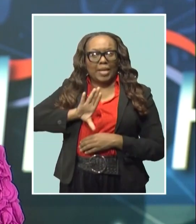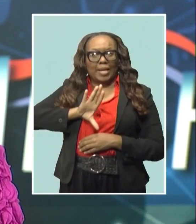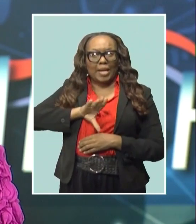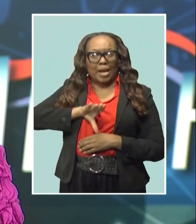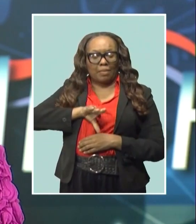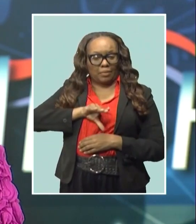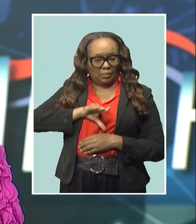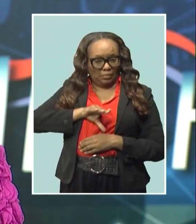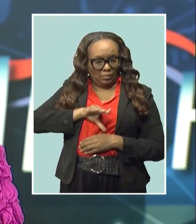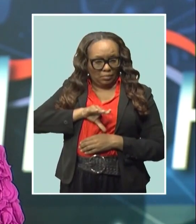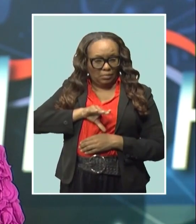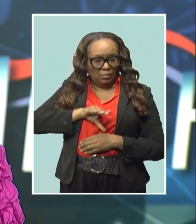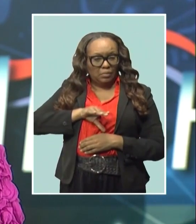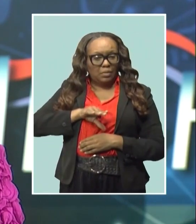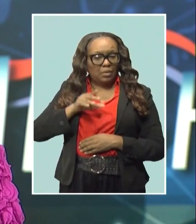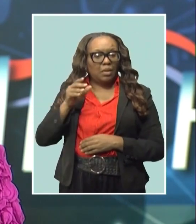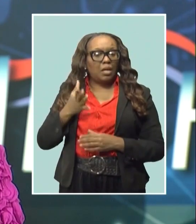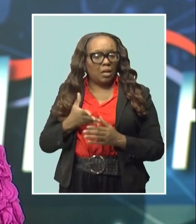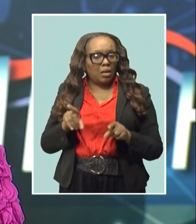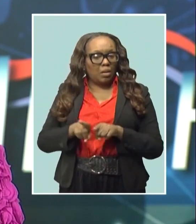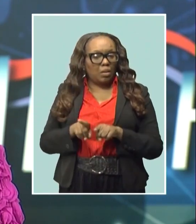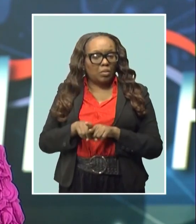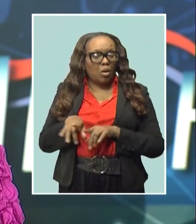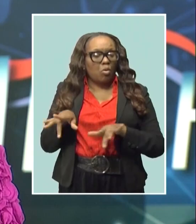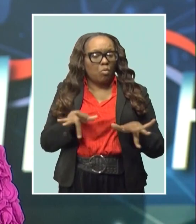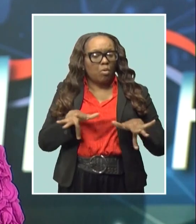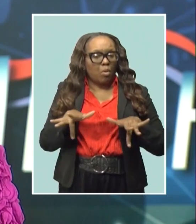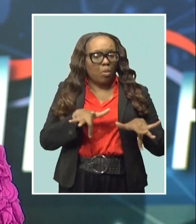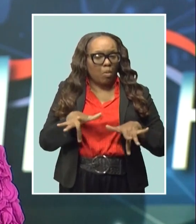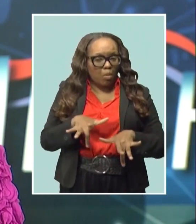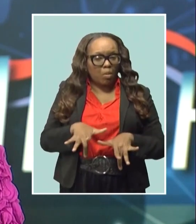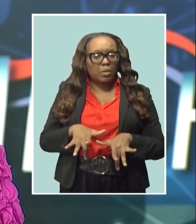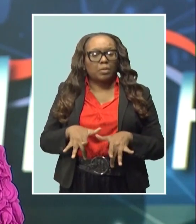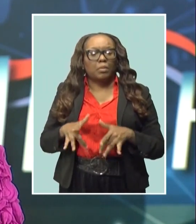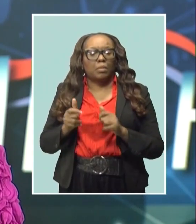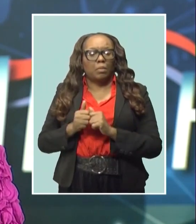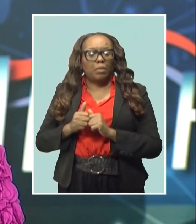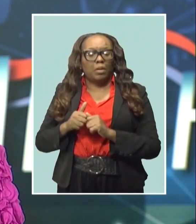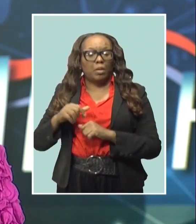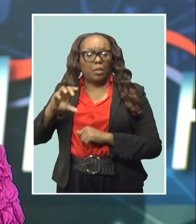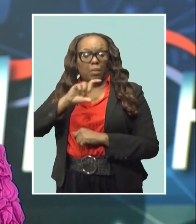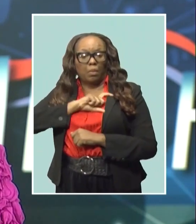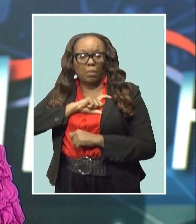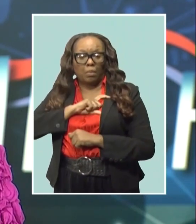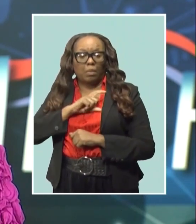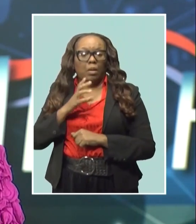use of body cameras by police, as well as recordings of certain interactions